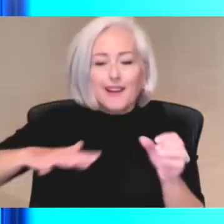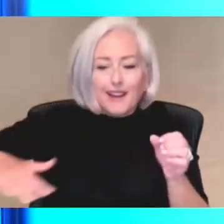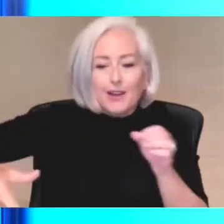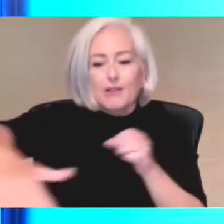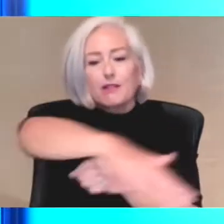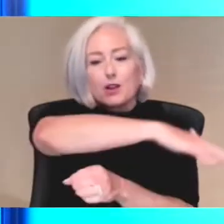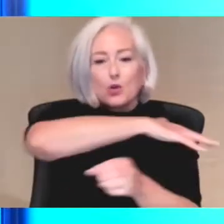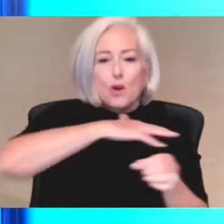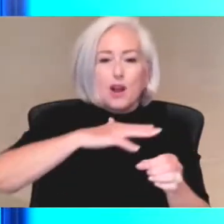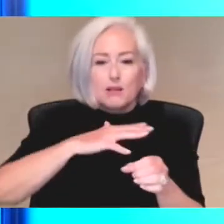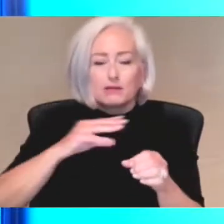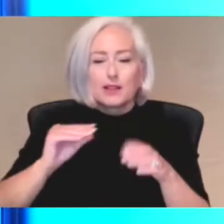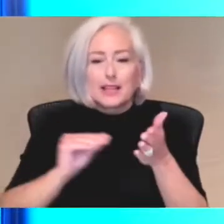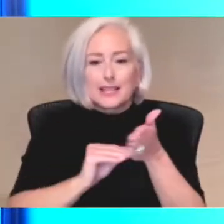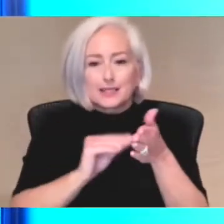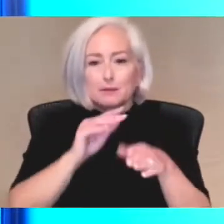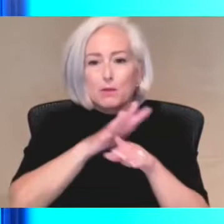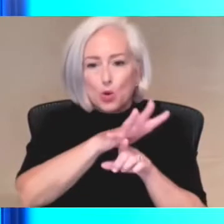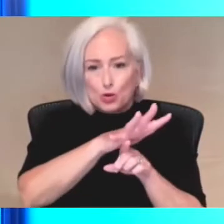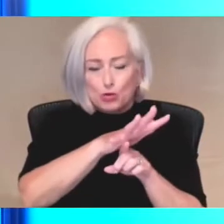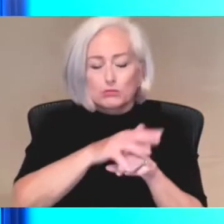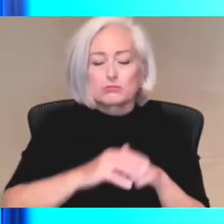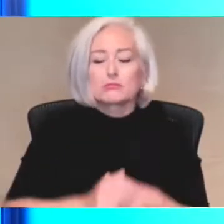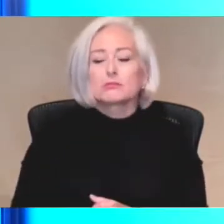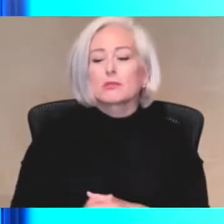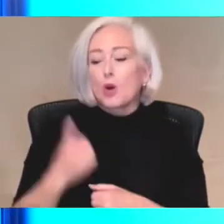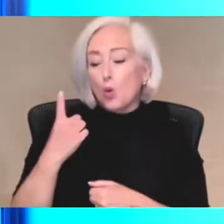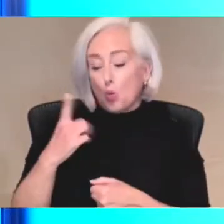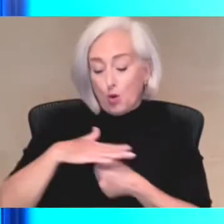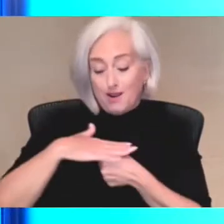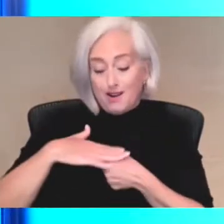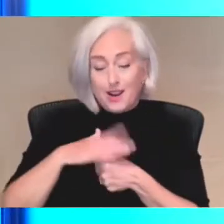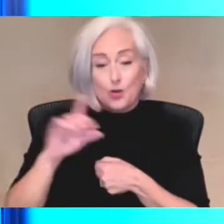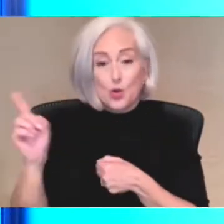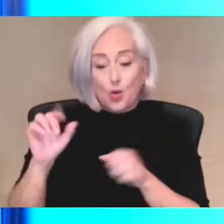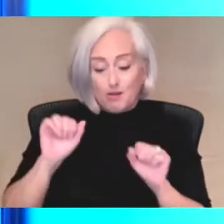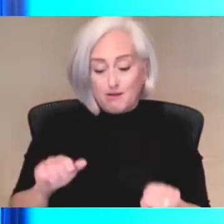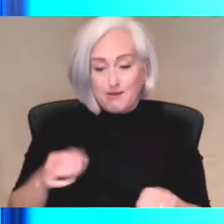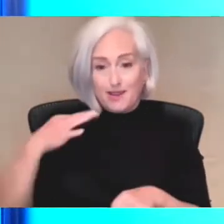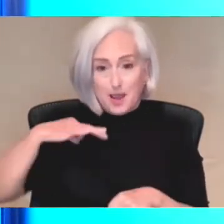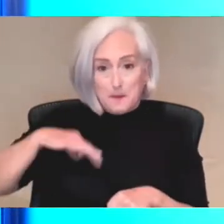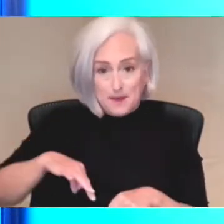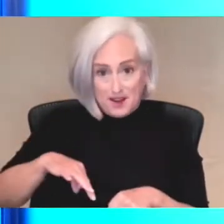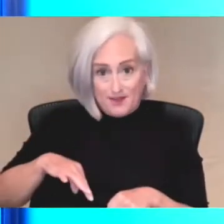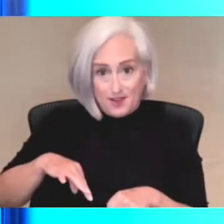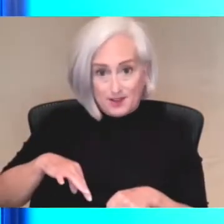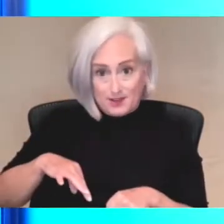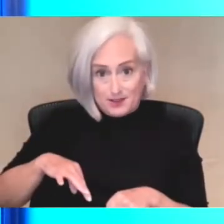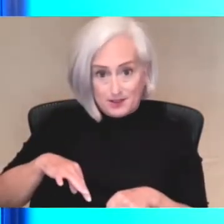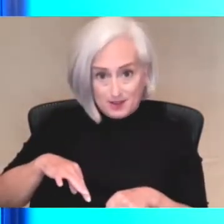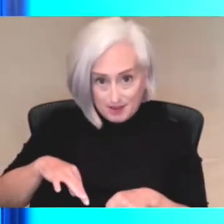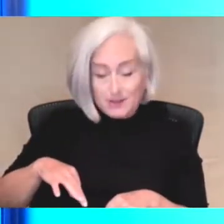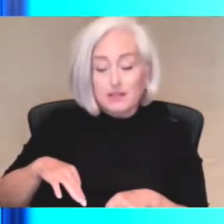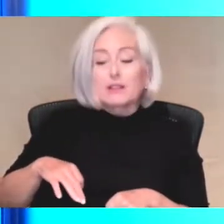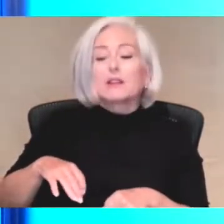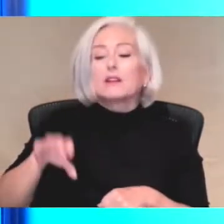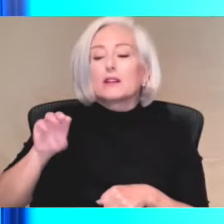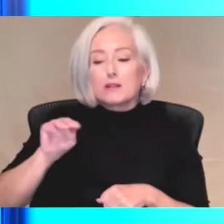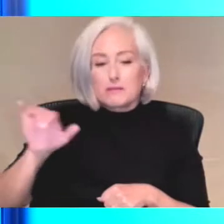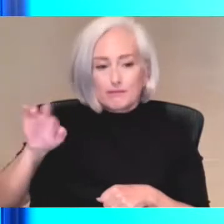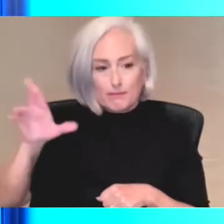area where proton therapy can offer significant benefit is in cases like her case with a